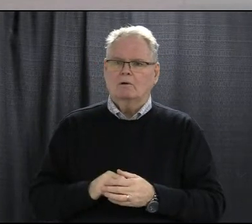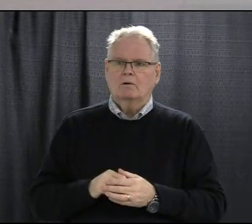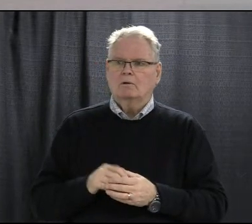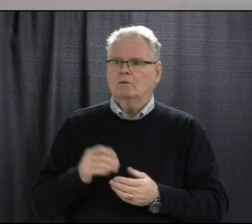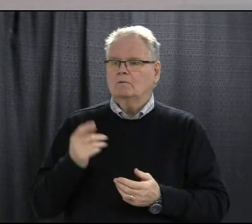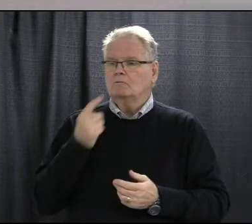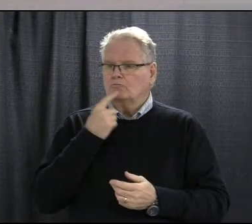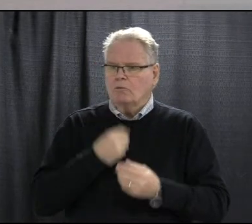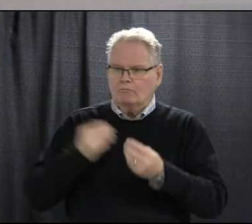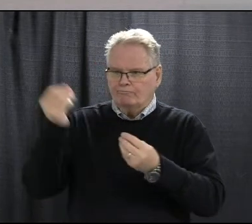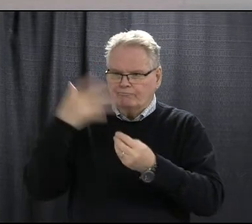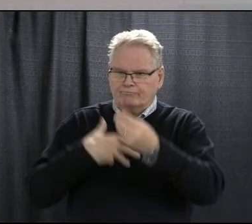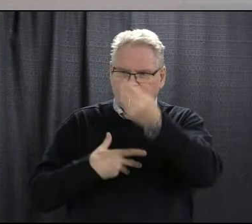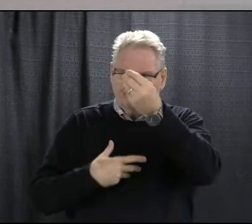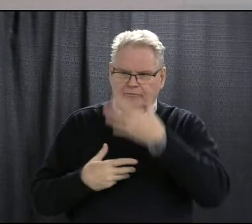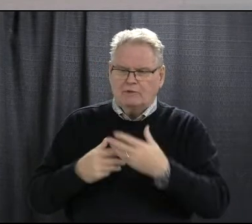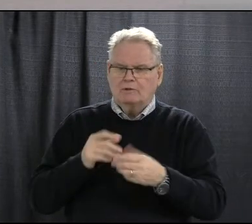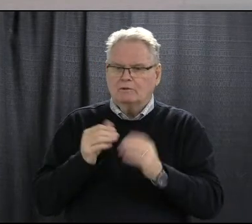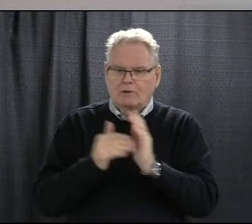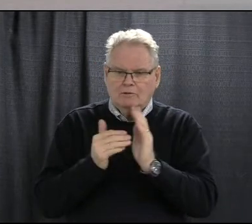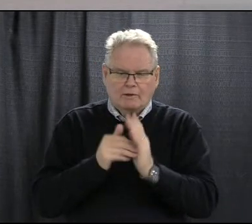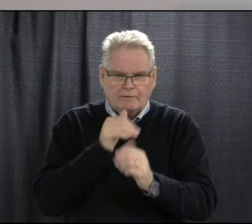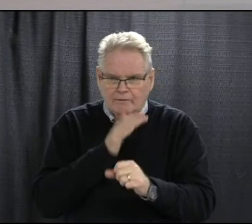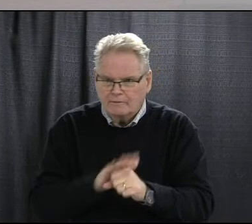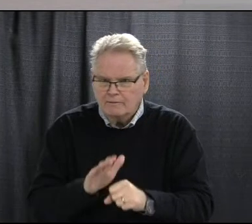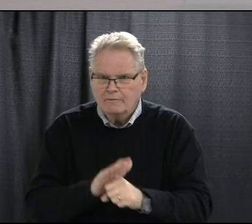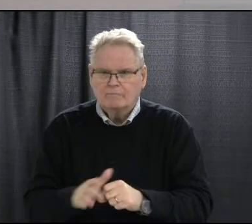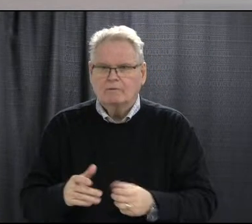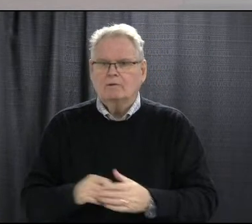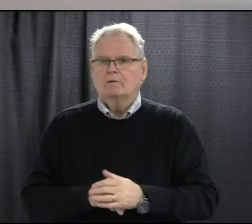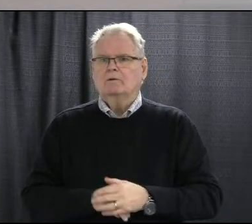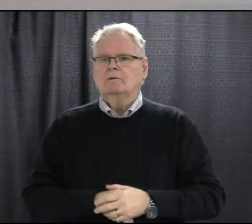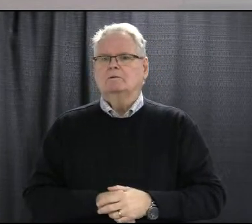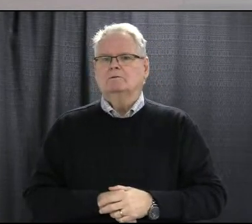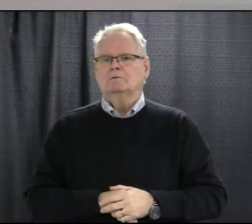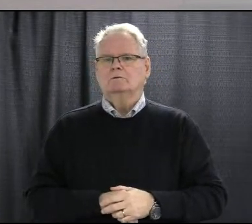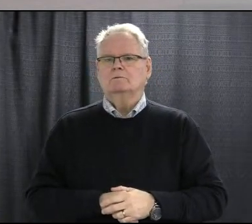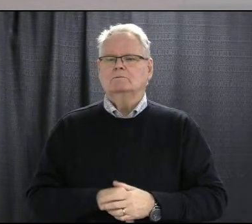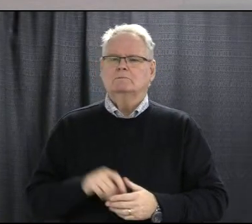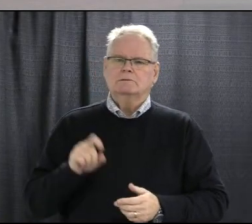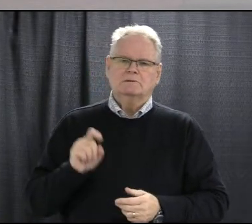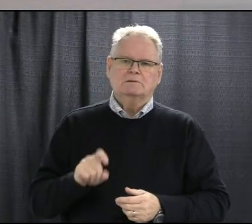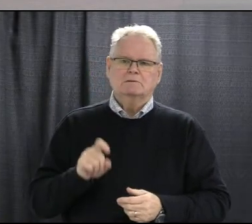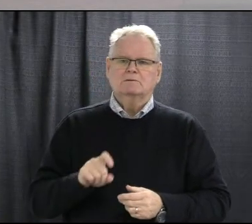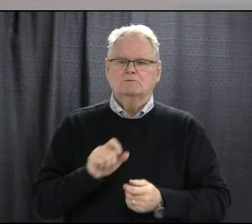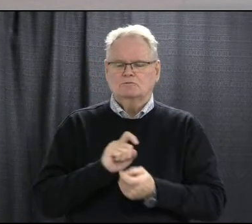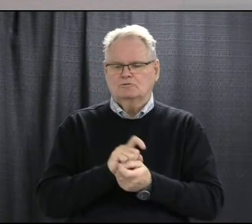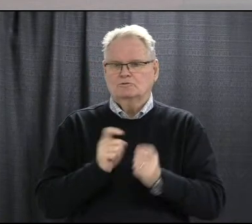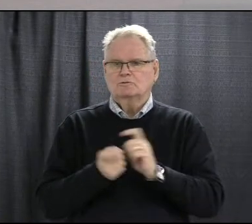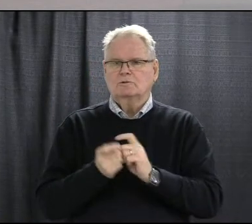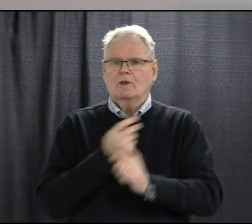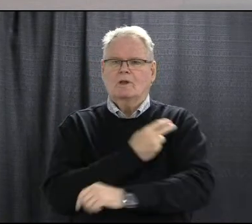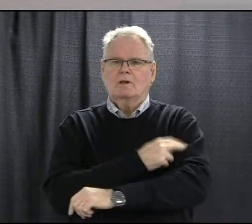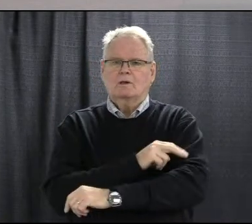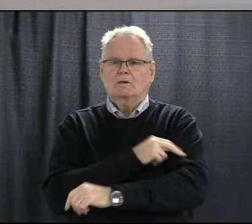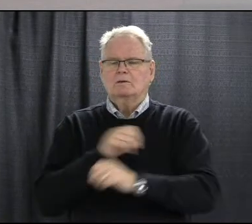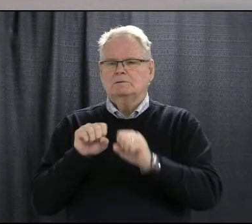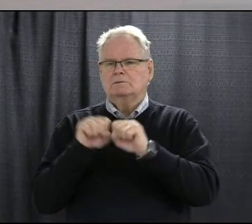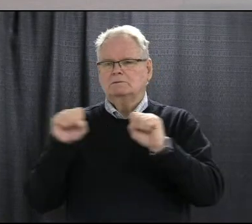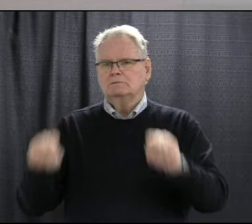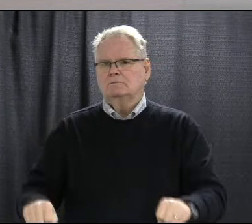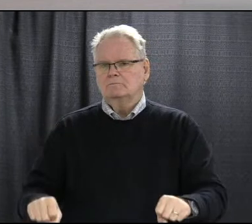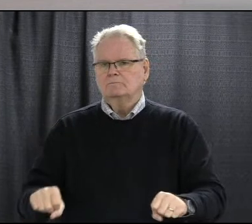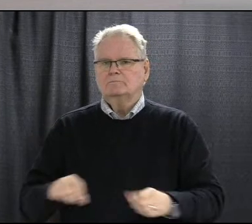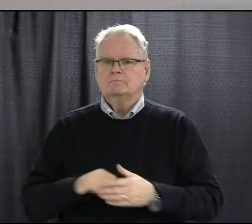are, multiple things that are happening at the same time. Changes in fee-for-service family practice, moving more towards blended capitation, for